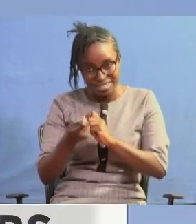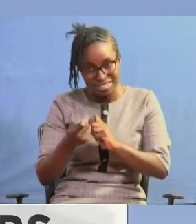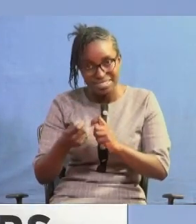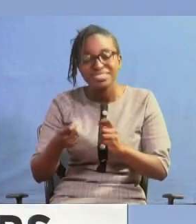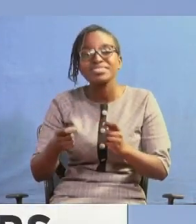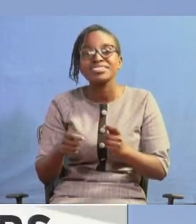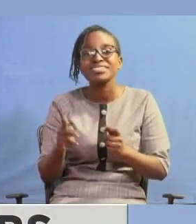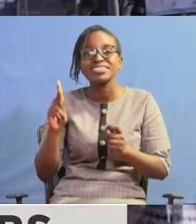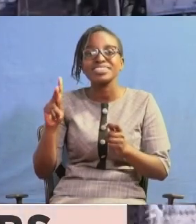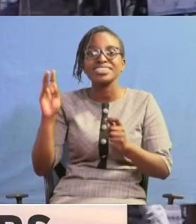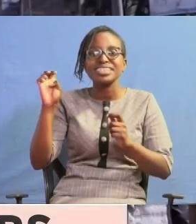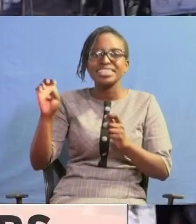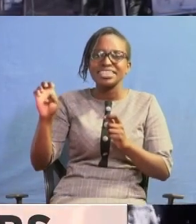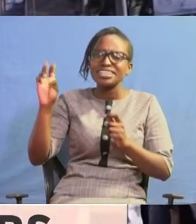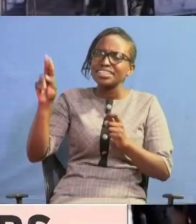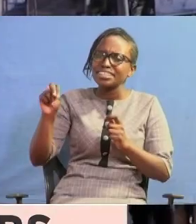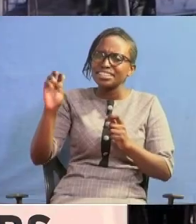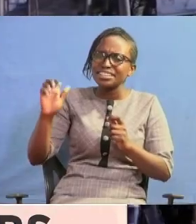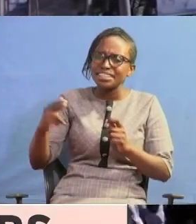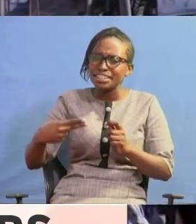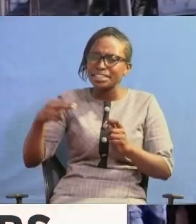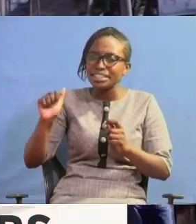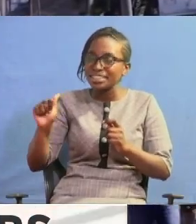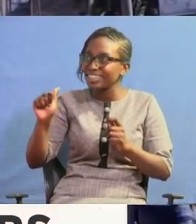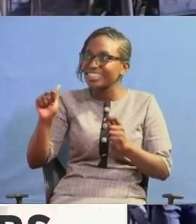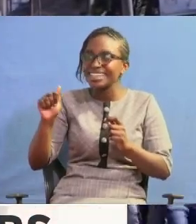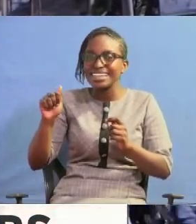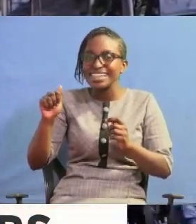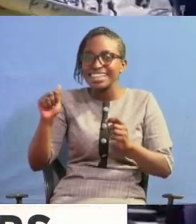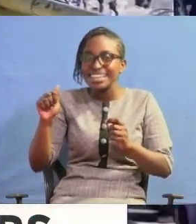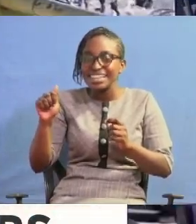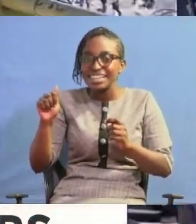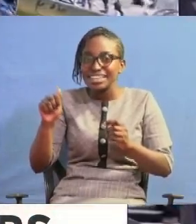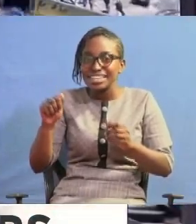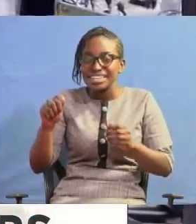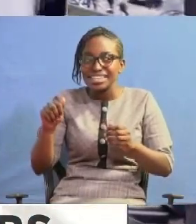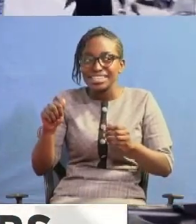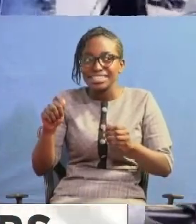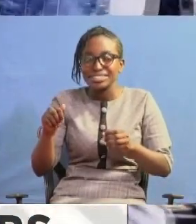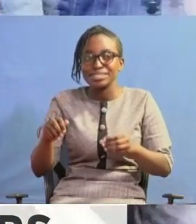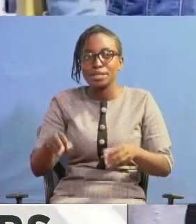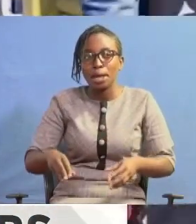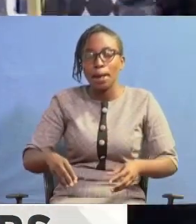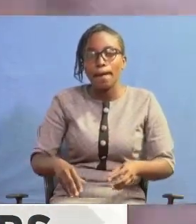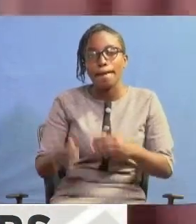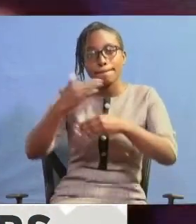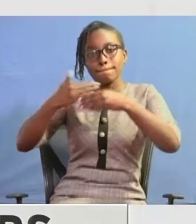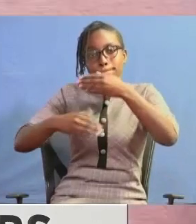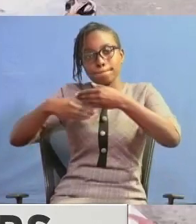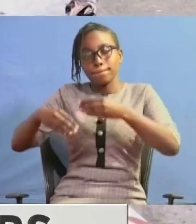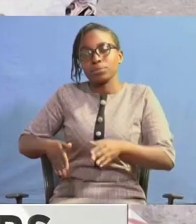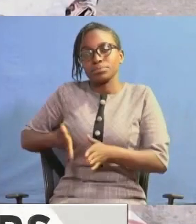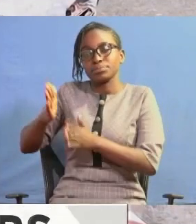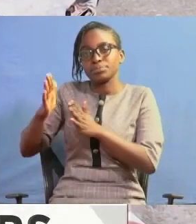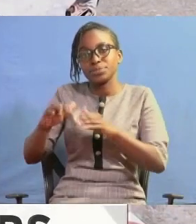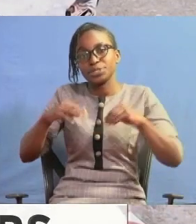laws. KENHA engineer Eunice Kiambi says the traders are violating road safety laws by building kiosks by the roadside, with